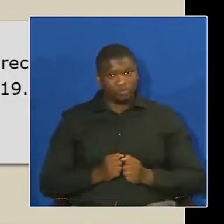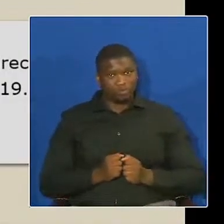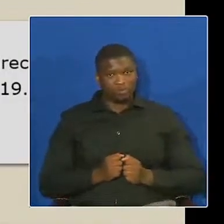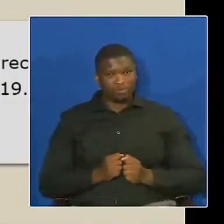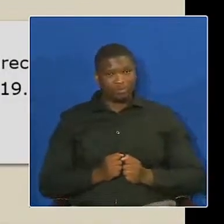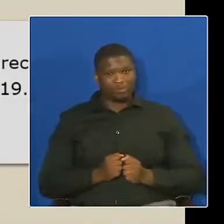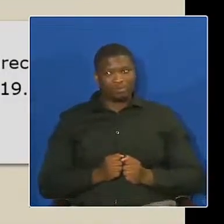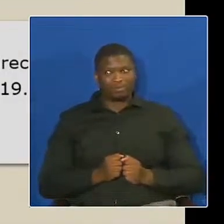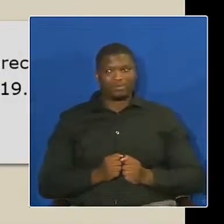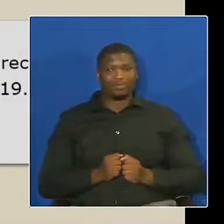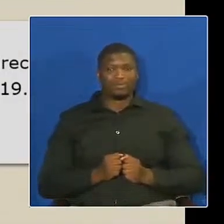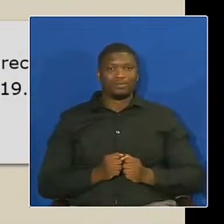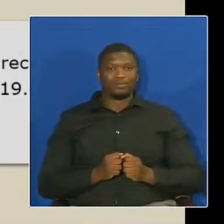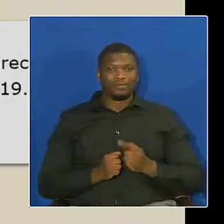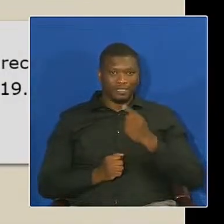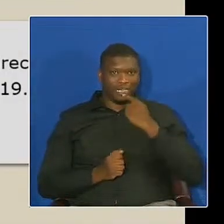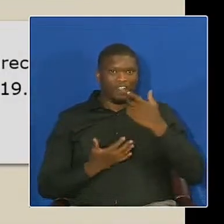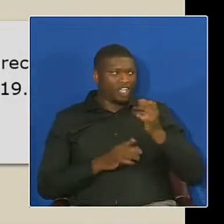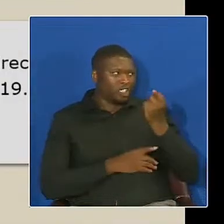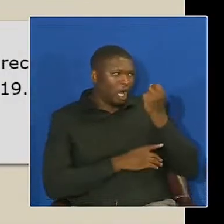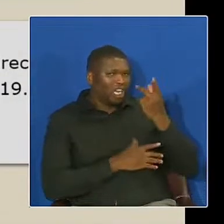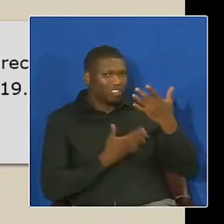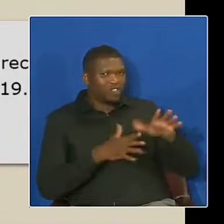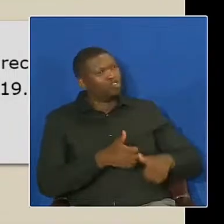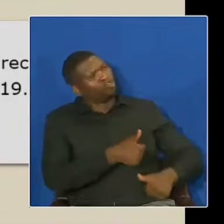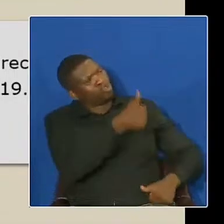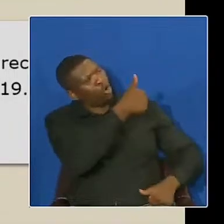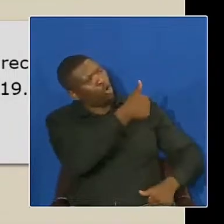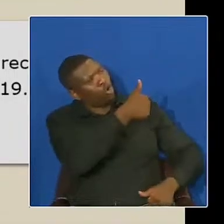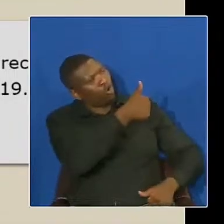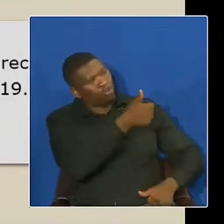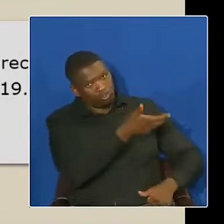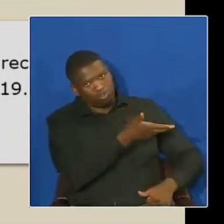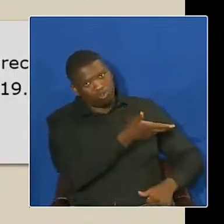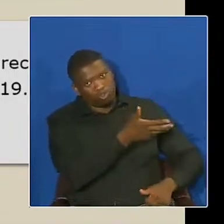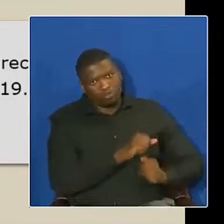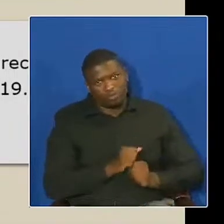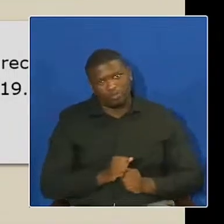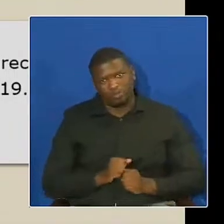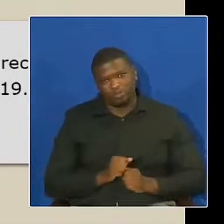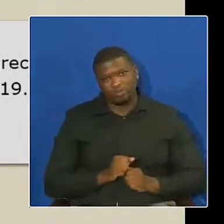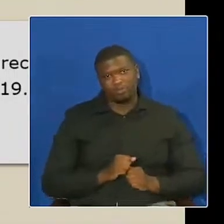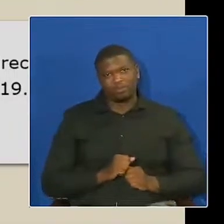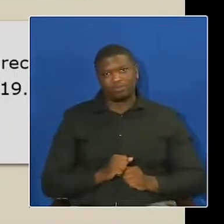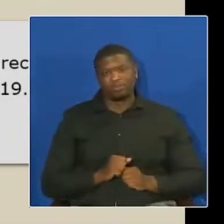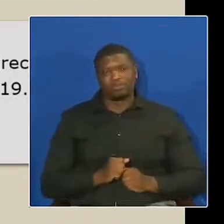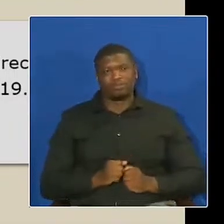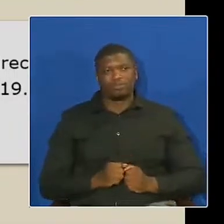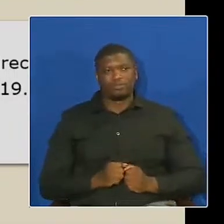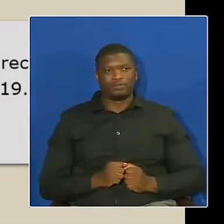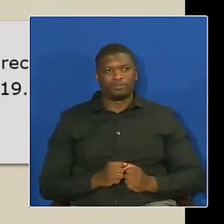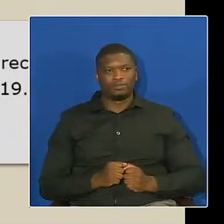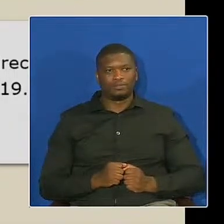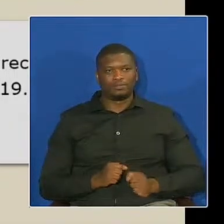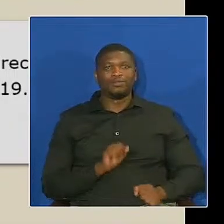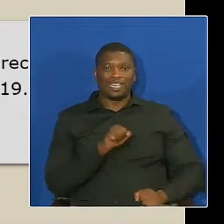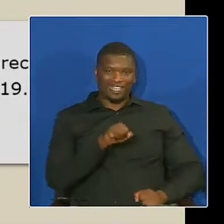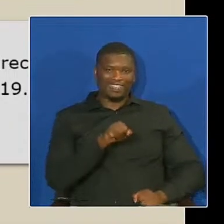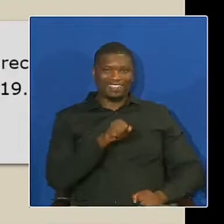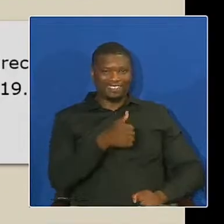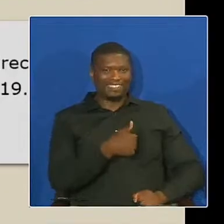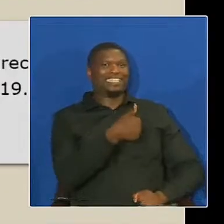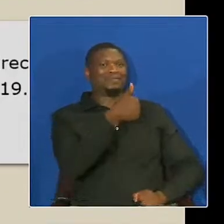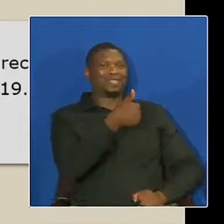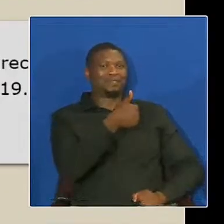responding that he understands the response. So it's an emoji and it's a thumbs up. Thumbs up. Oh, okay, that's